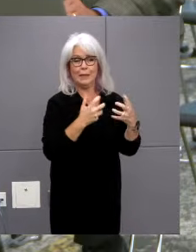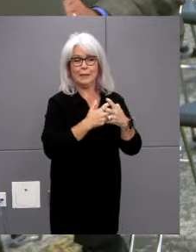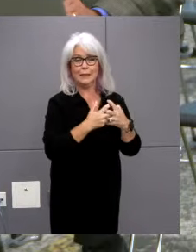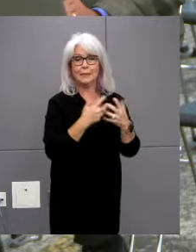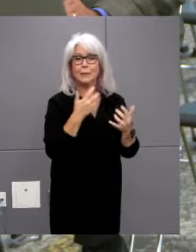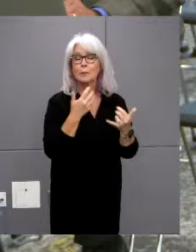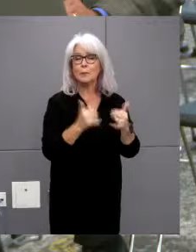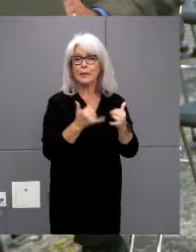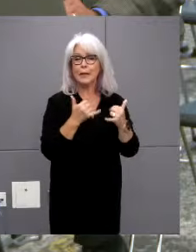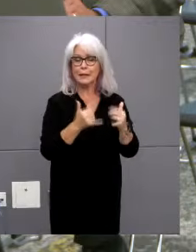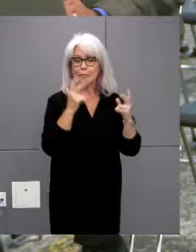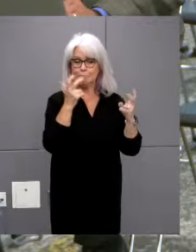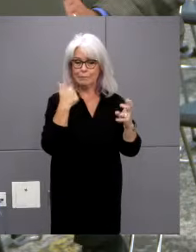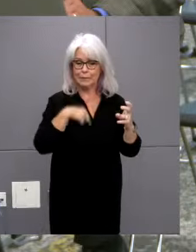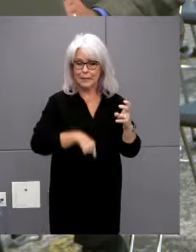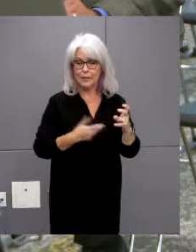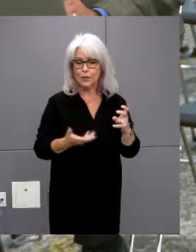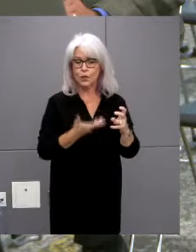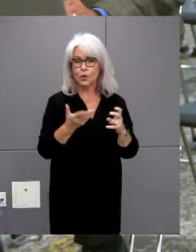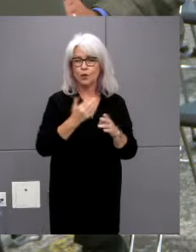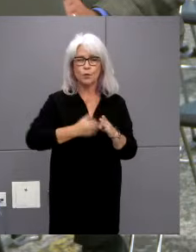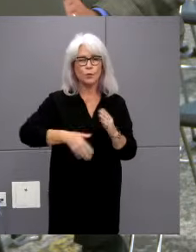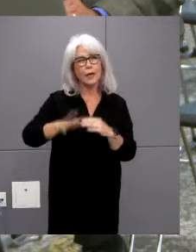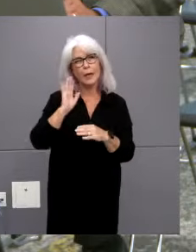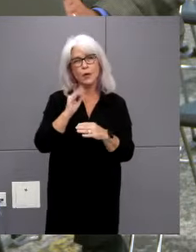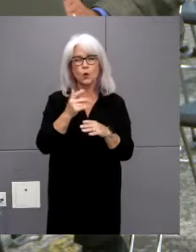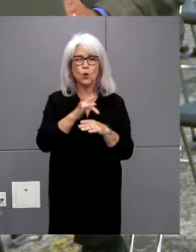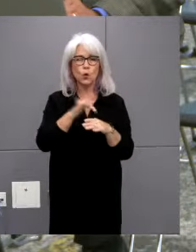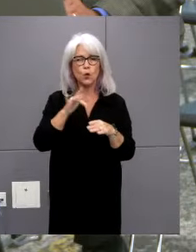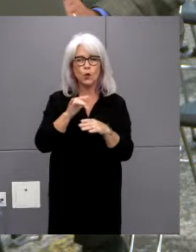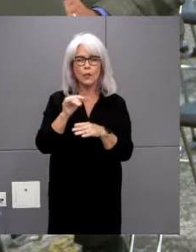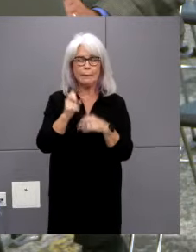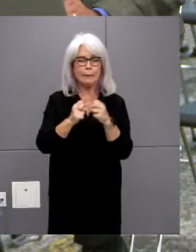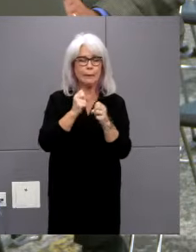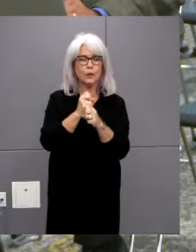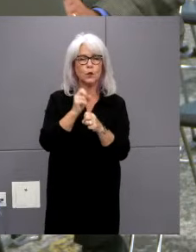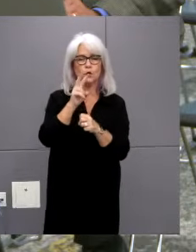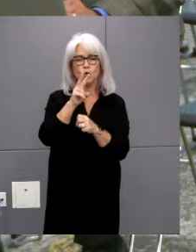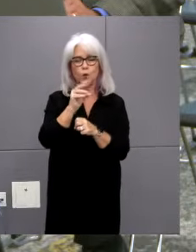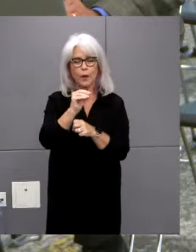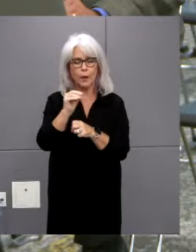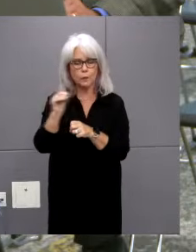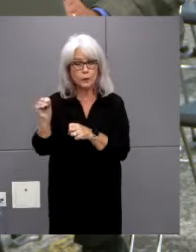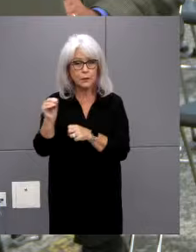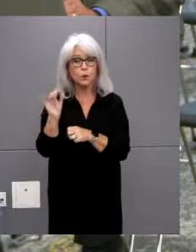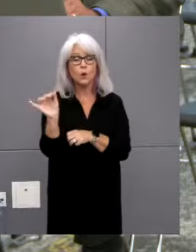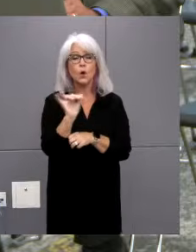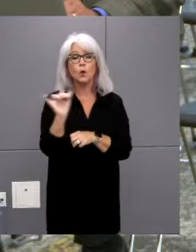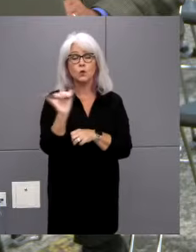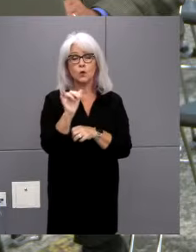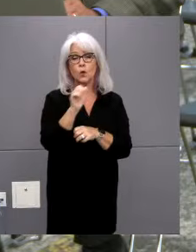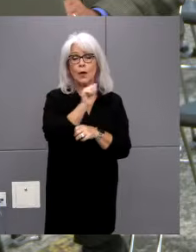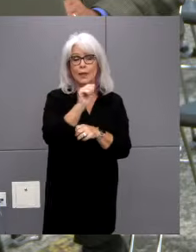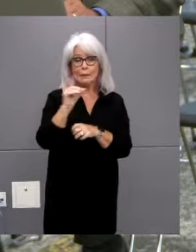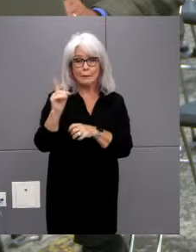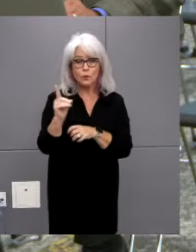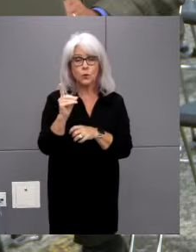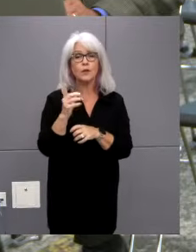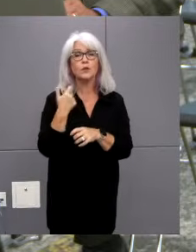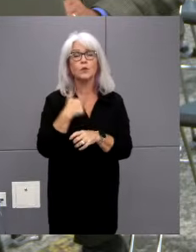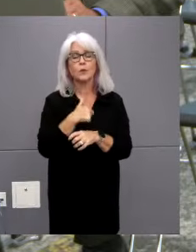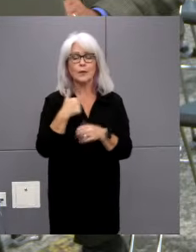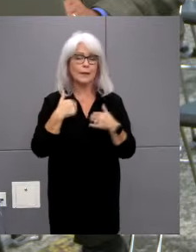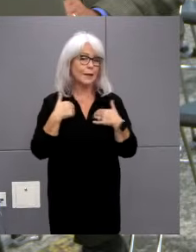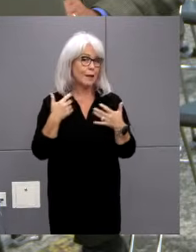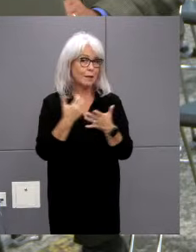back in the early 2000s. And then also, I am an athletic director, and we had an opportunity to go through and play a bunch of the